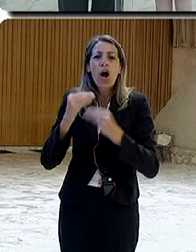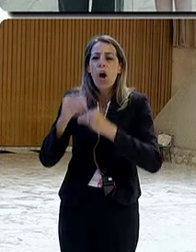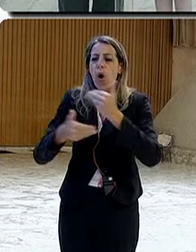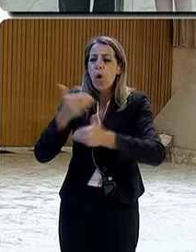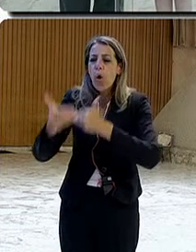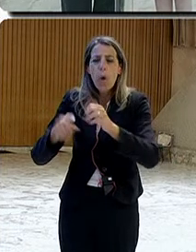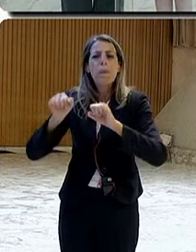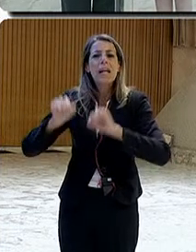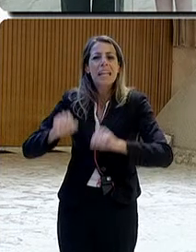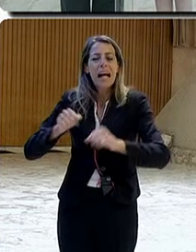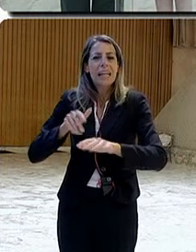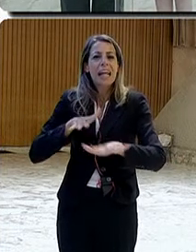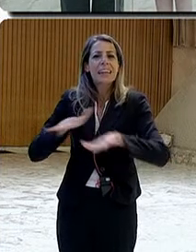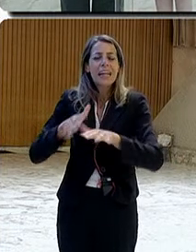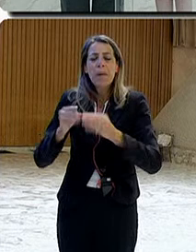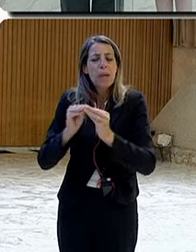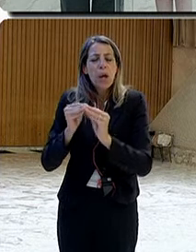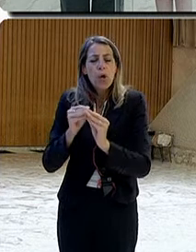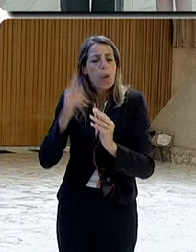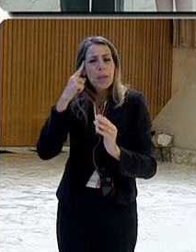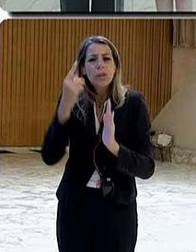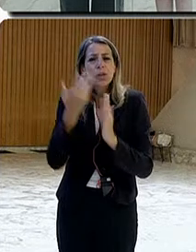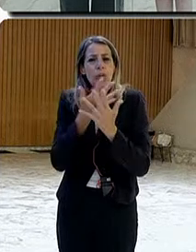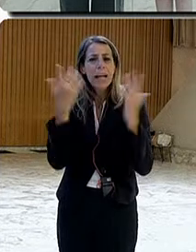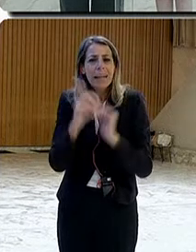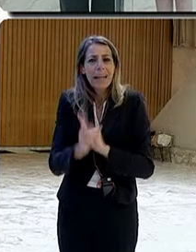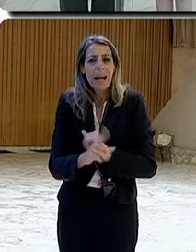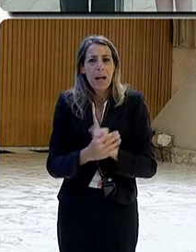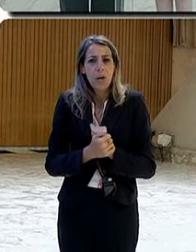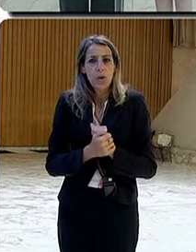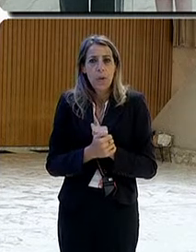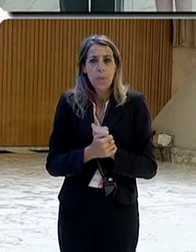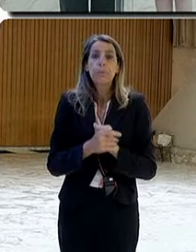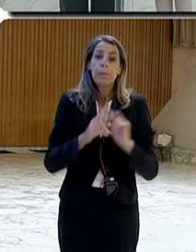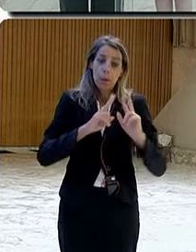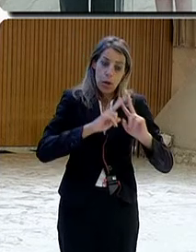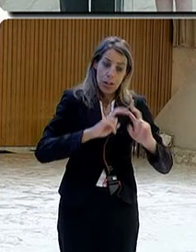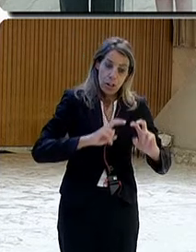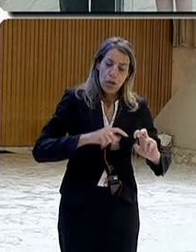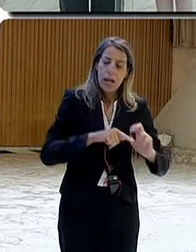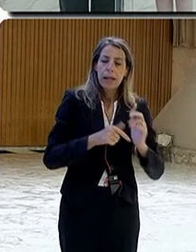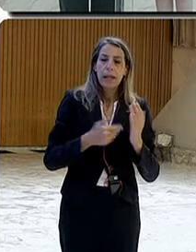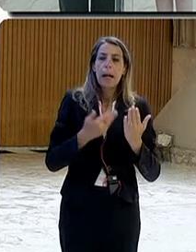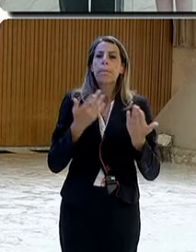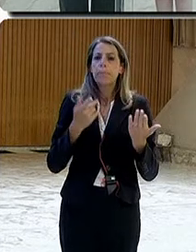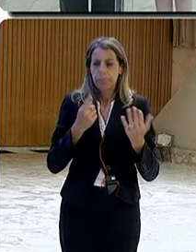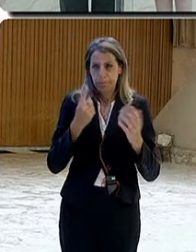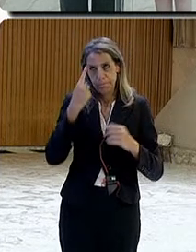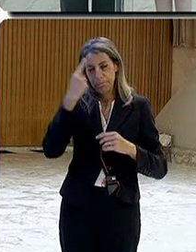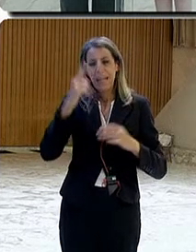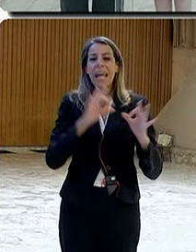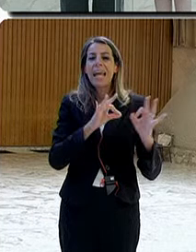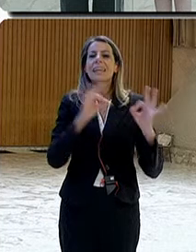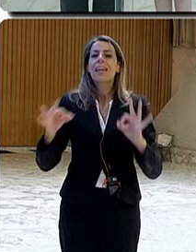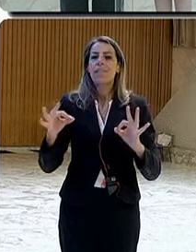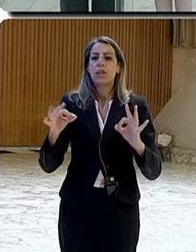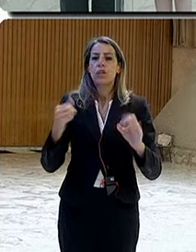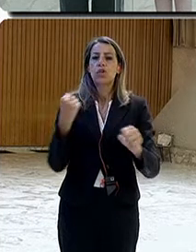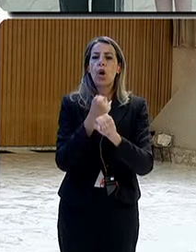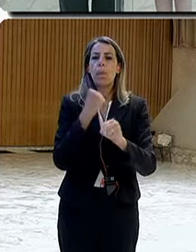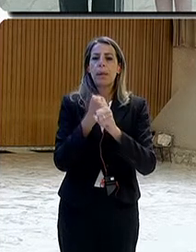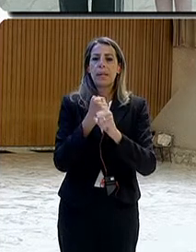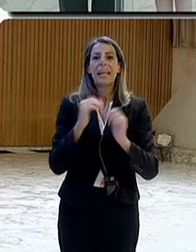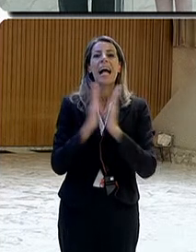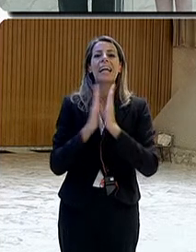domestic church life. Drawing on the research presented at the symposium, we developed a working definition of domestic